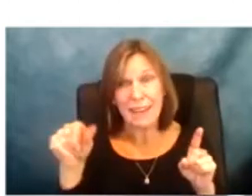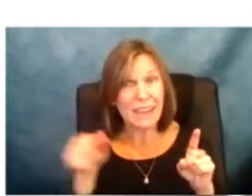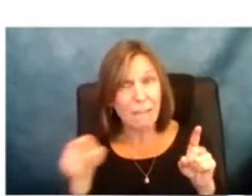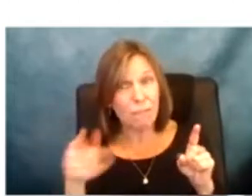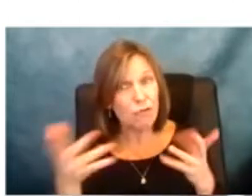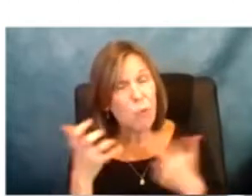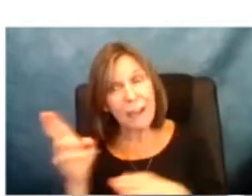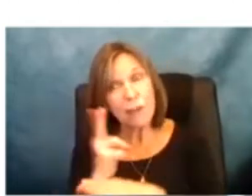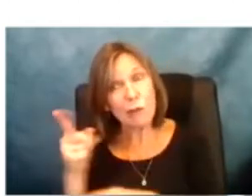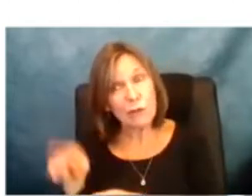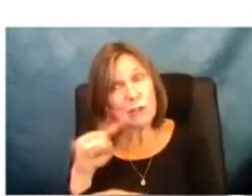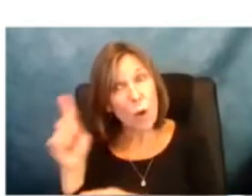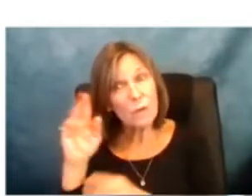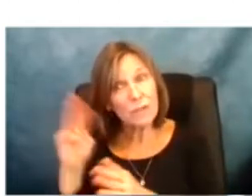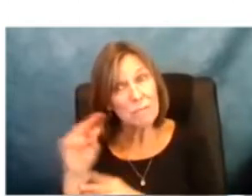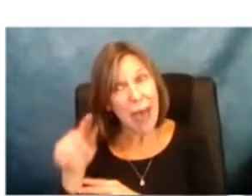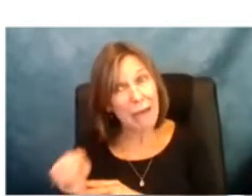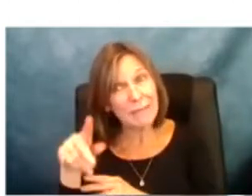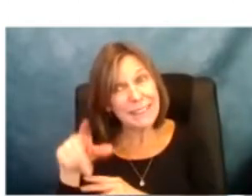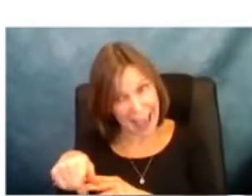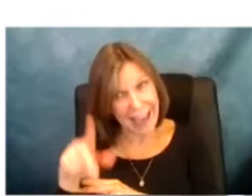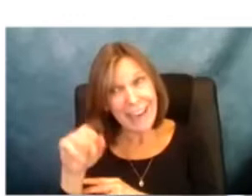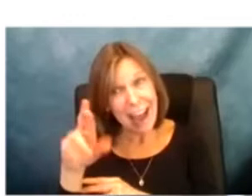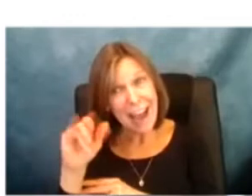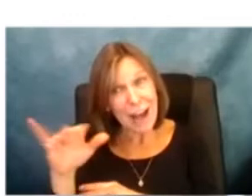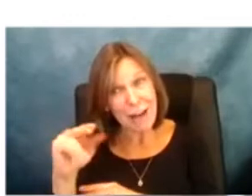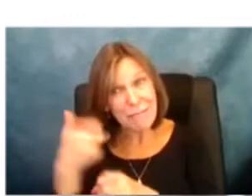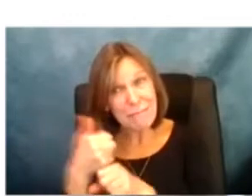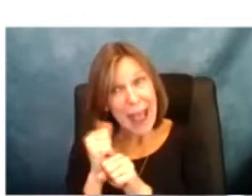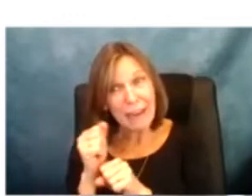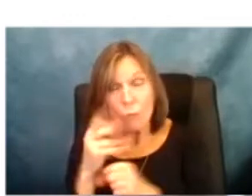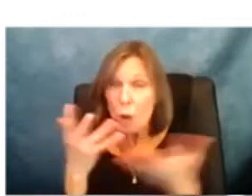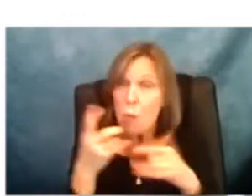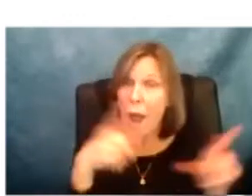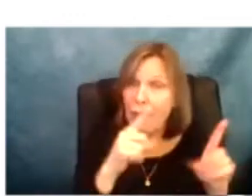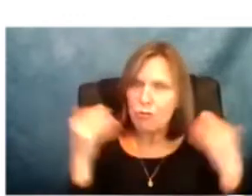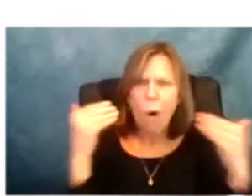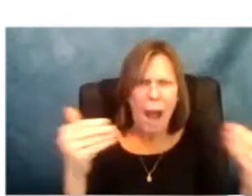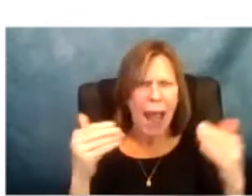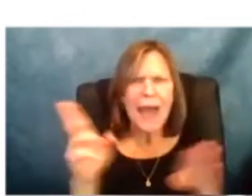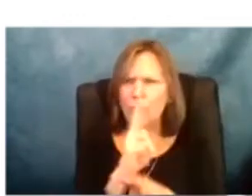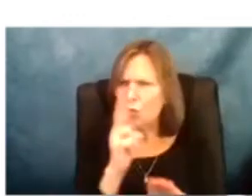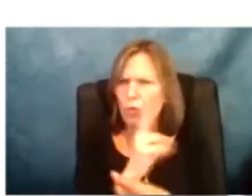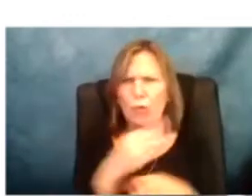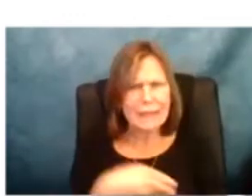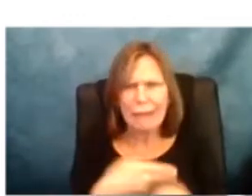pulled together. We want you to use them. That's why they're there. That's why we've made them.